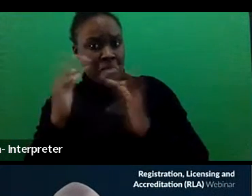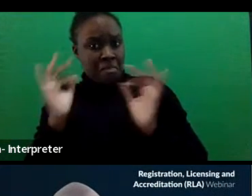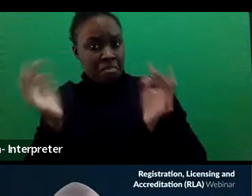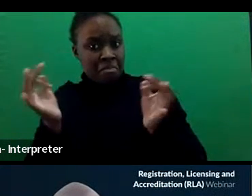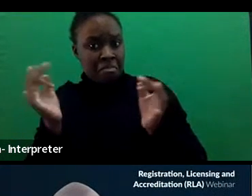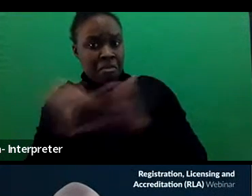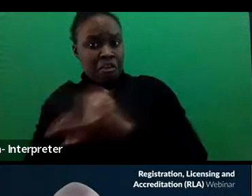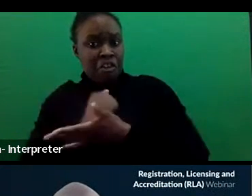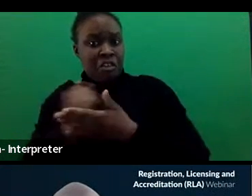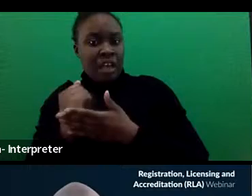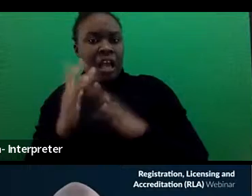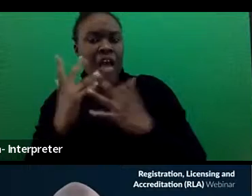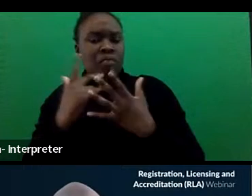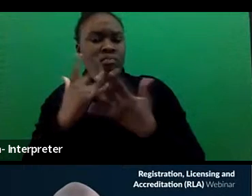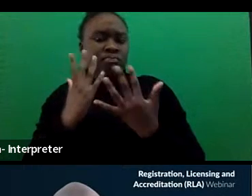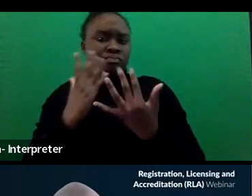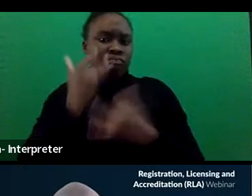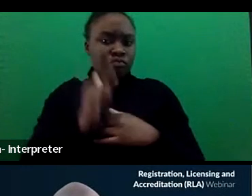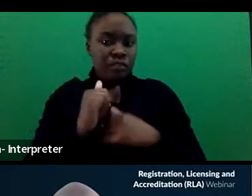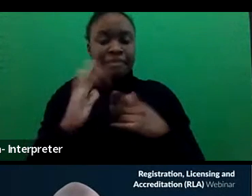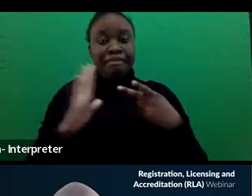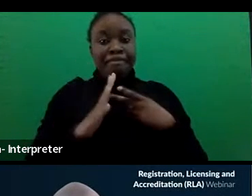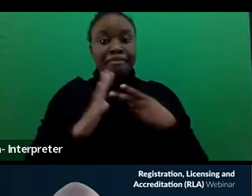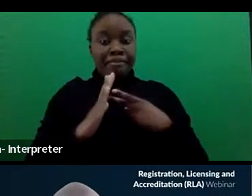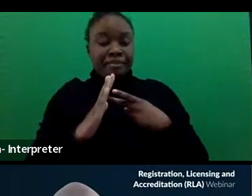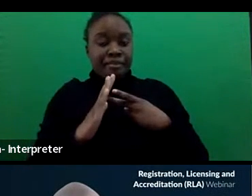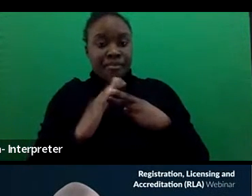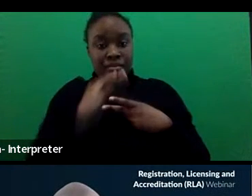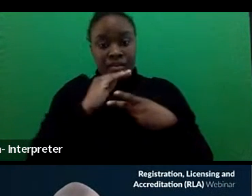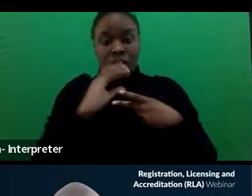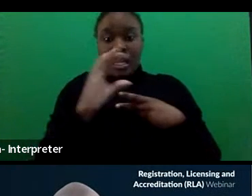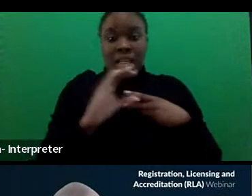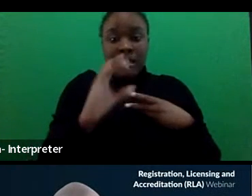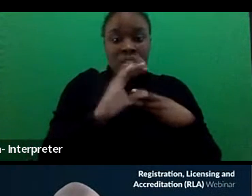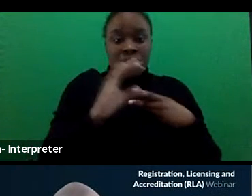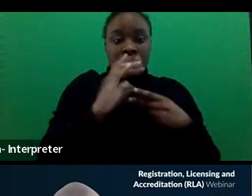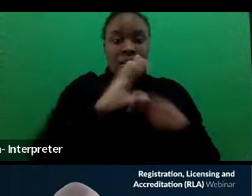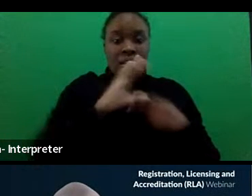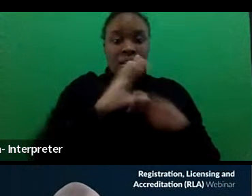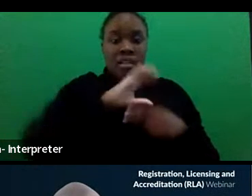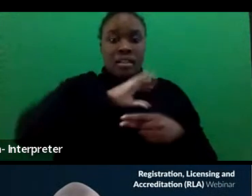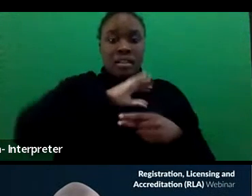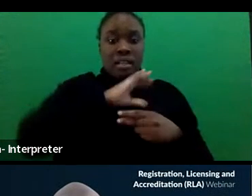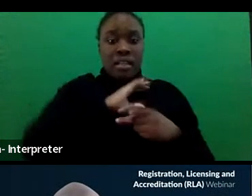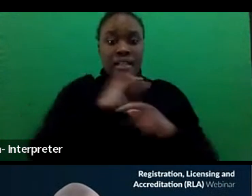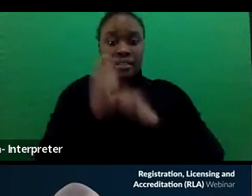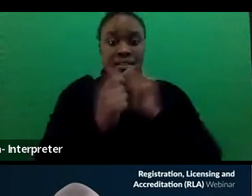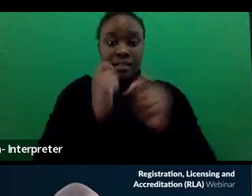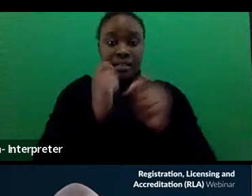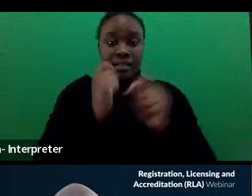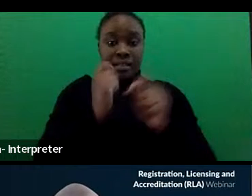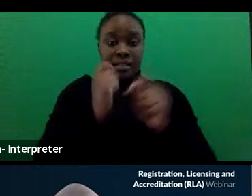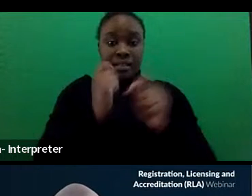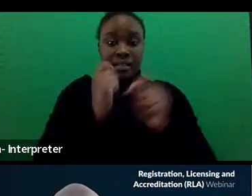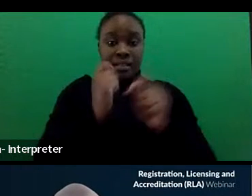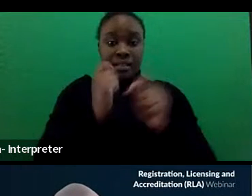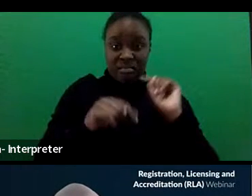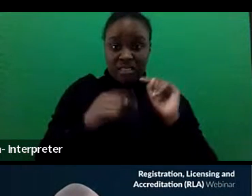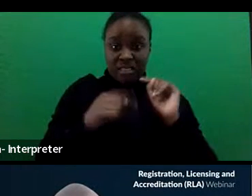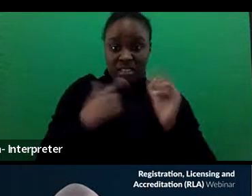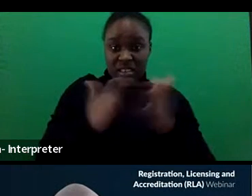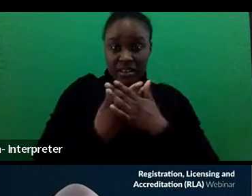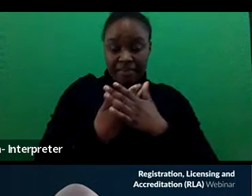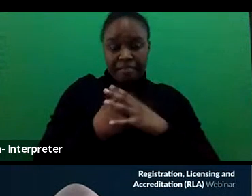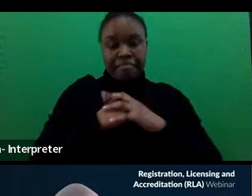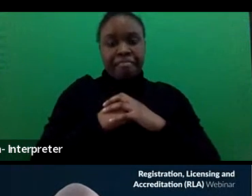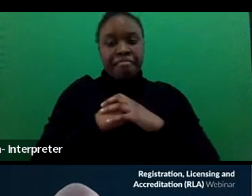same time. The second one says, does your customs line type registration number expire? I'll request Samuel Mosala